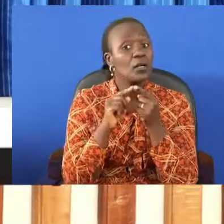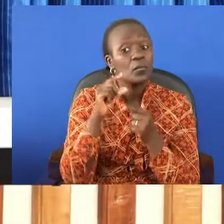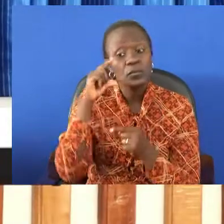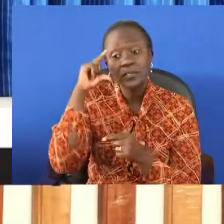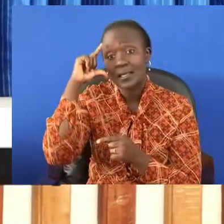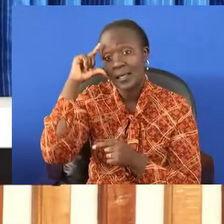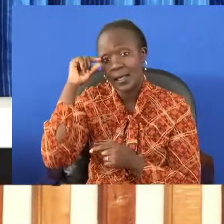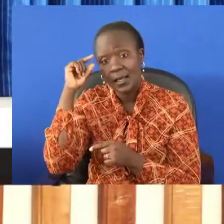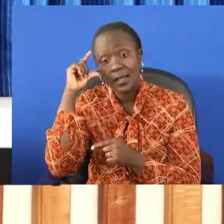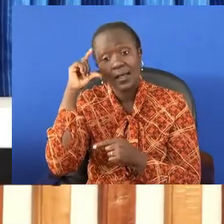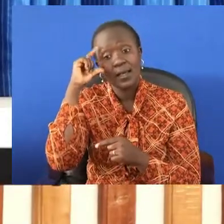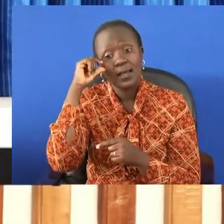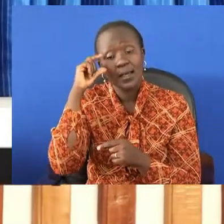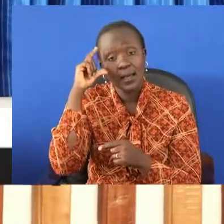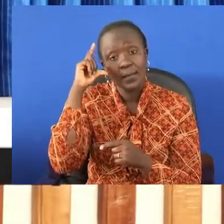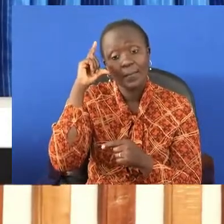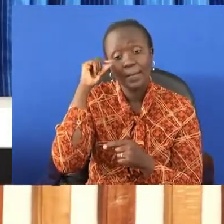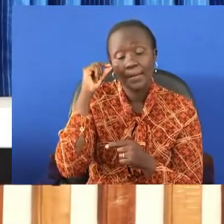walimlilia Musa.